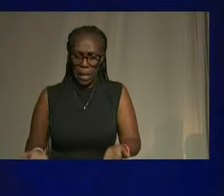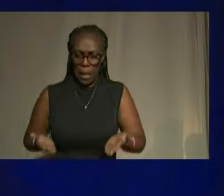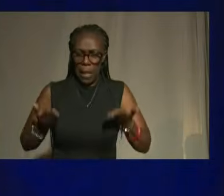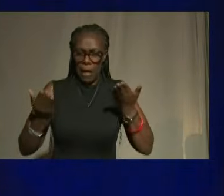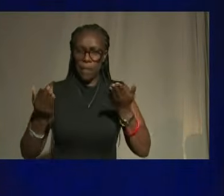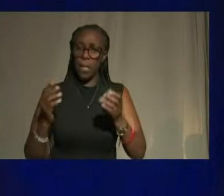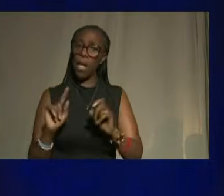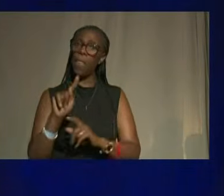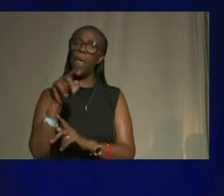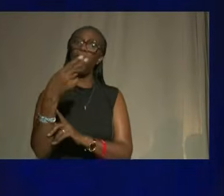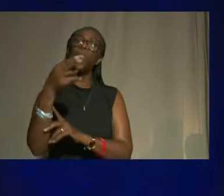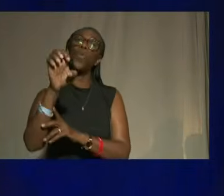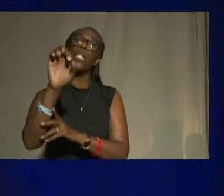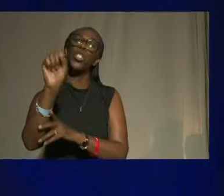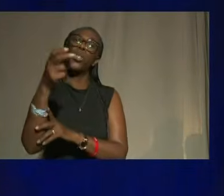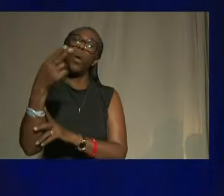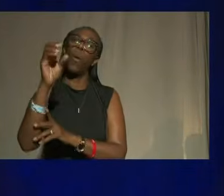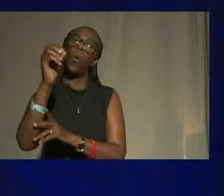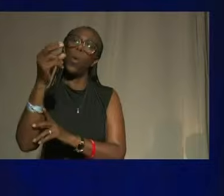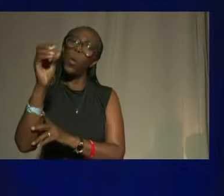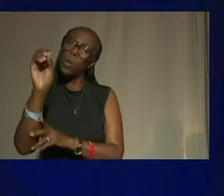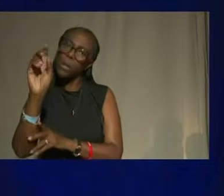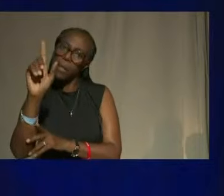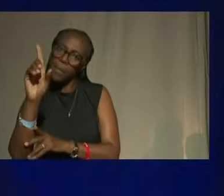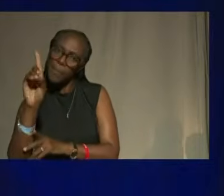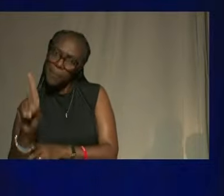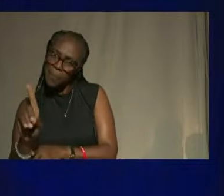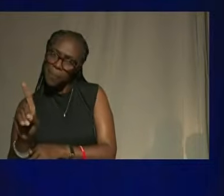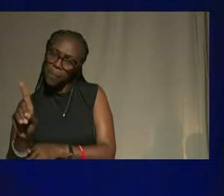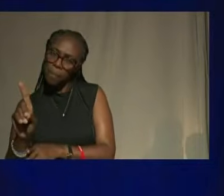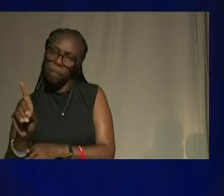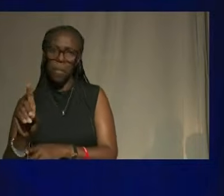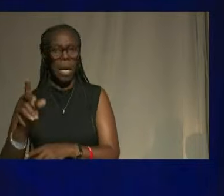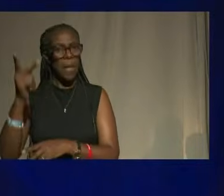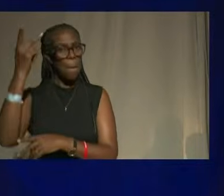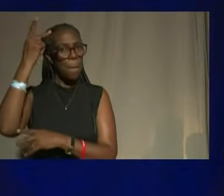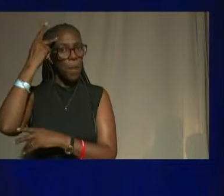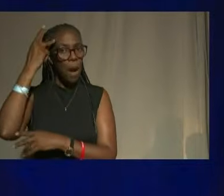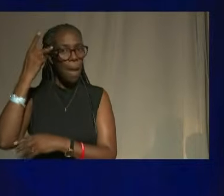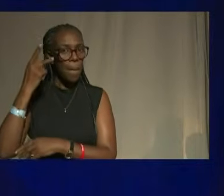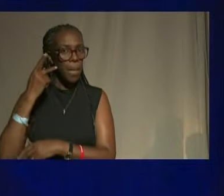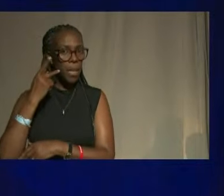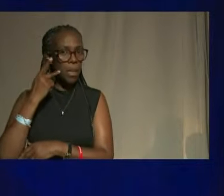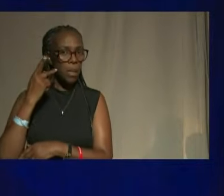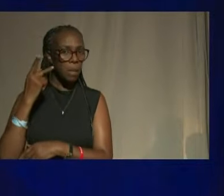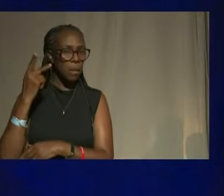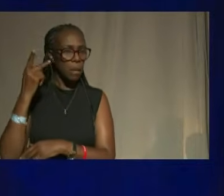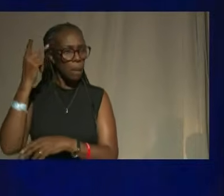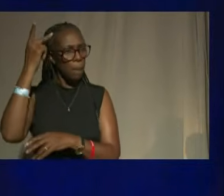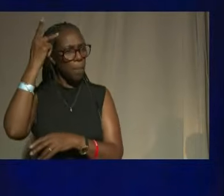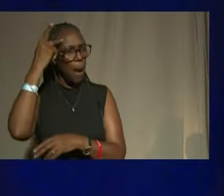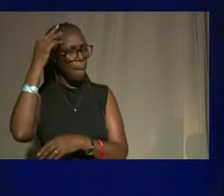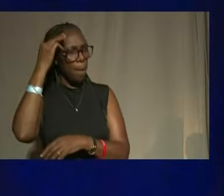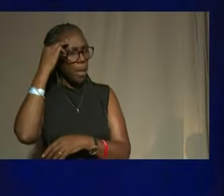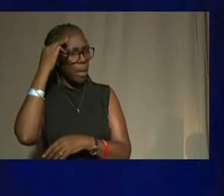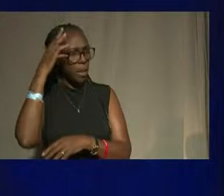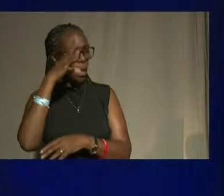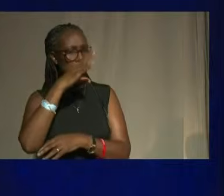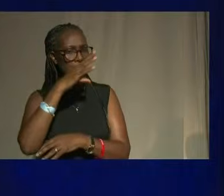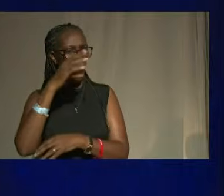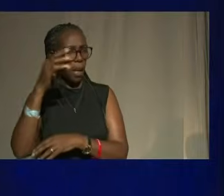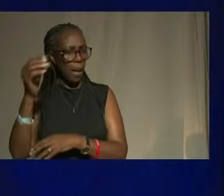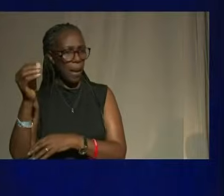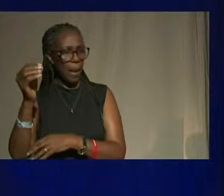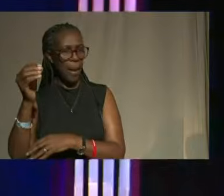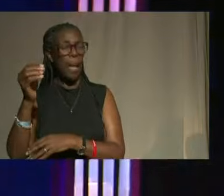The cabinet ministers and the prime ministers will benefit the most from the reduction in the rate of